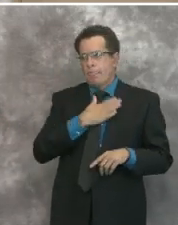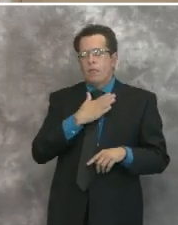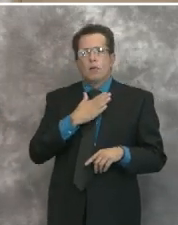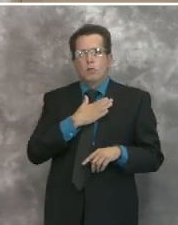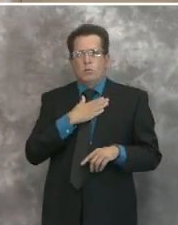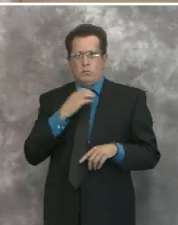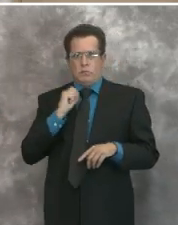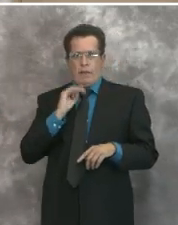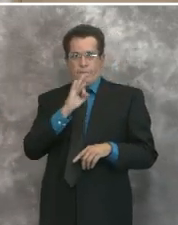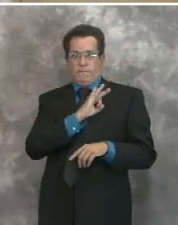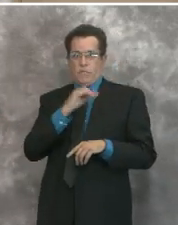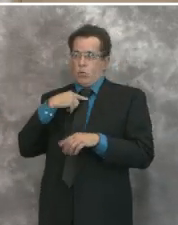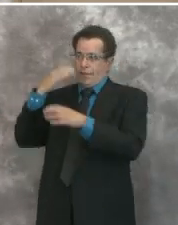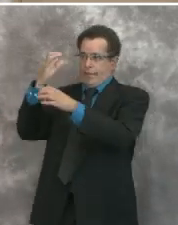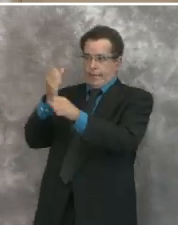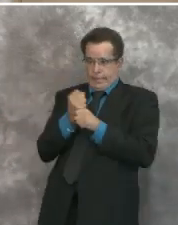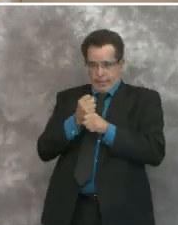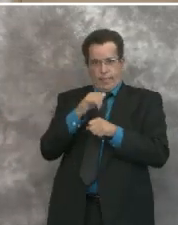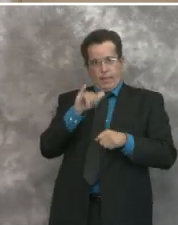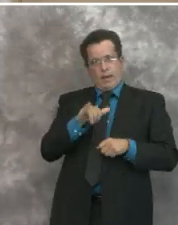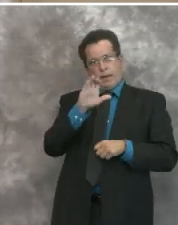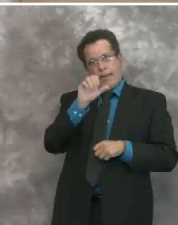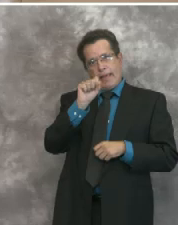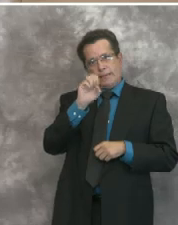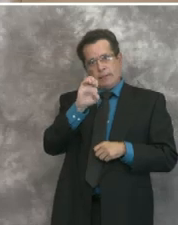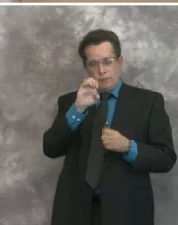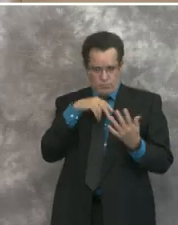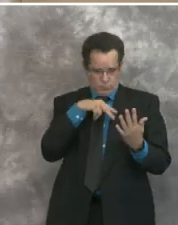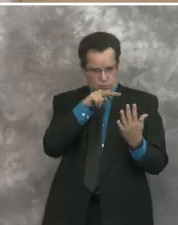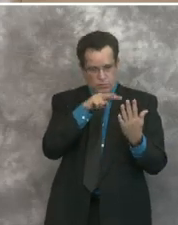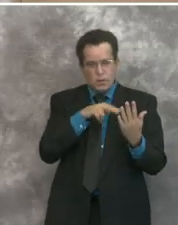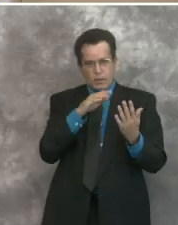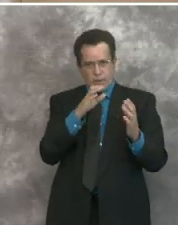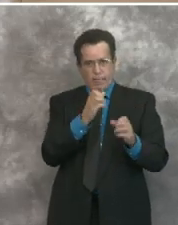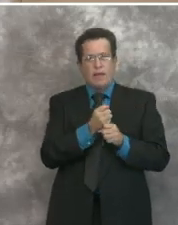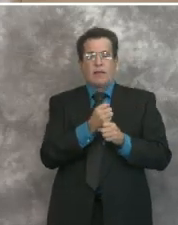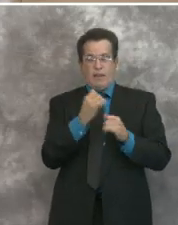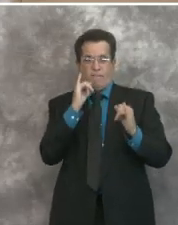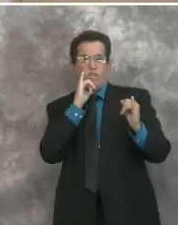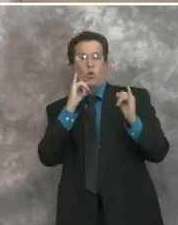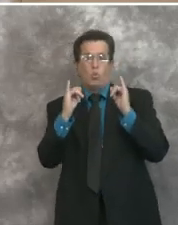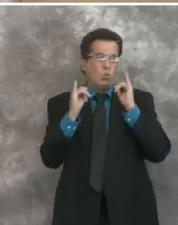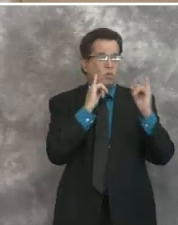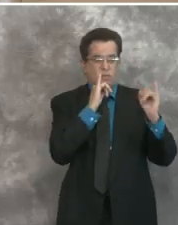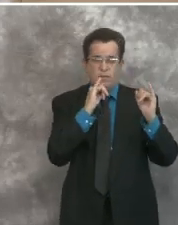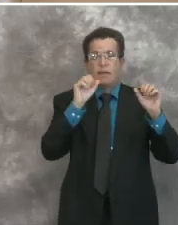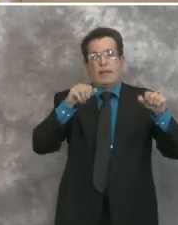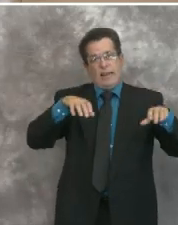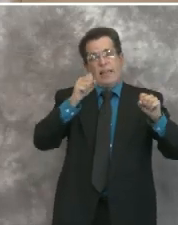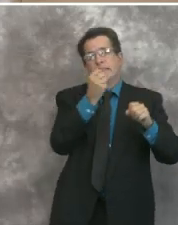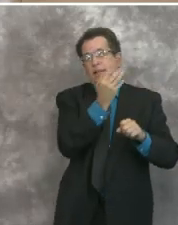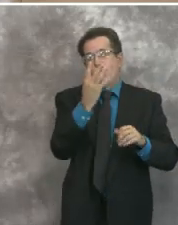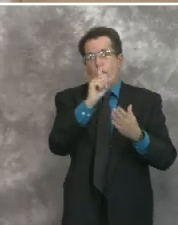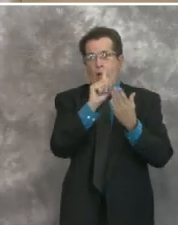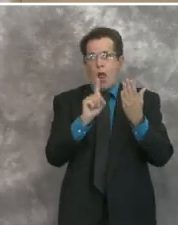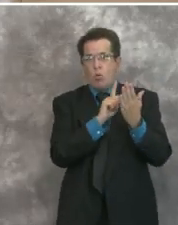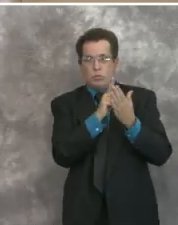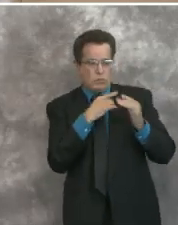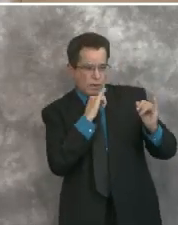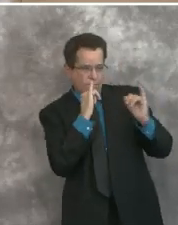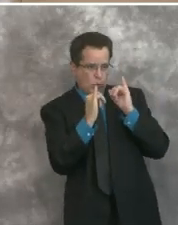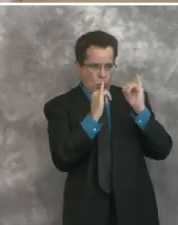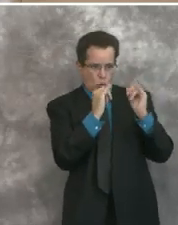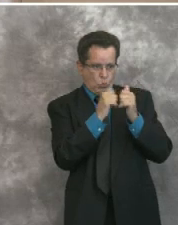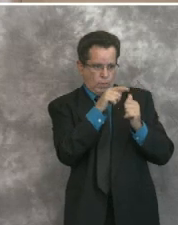staff gets the case, that interview process can take several hours, and once they get the names of